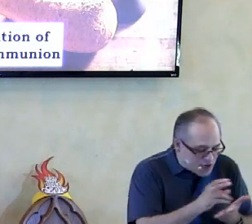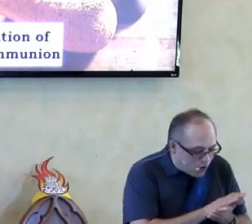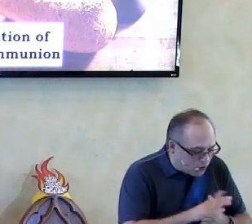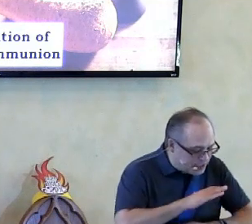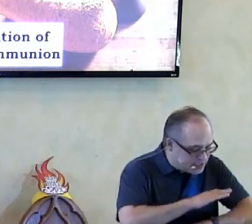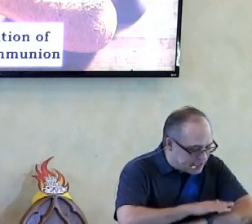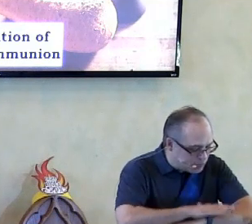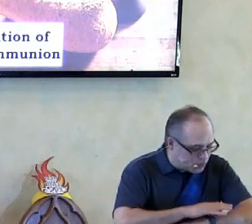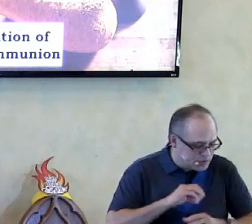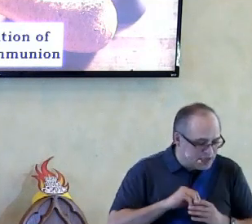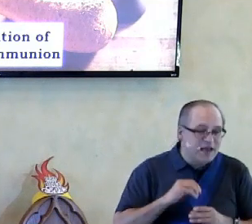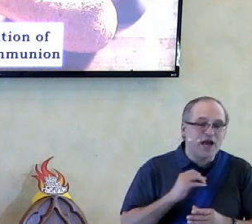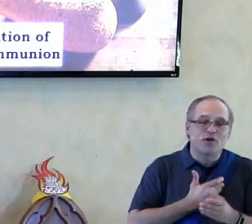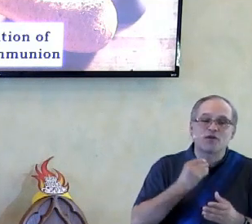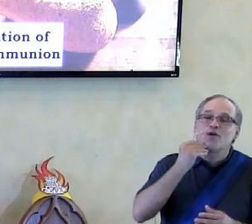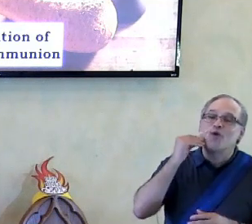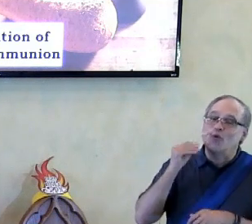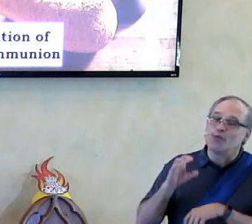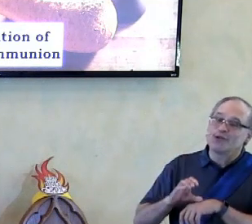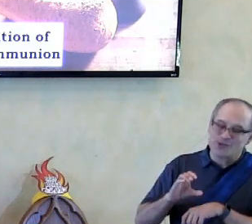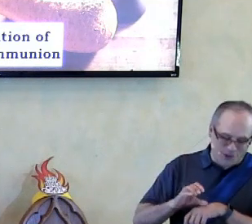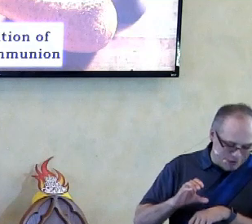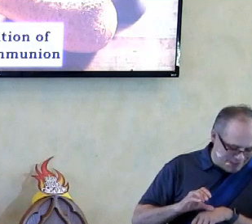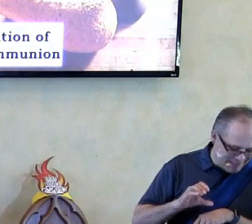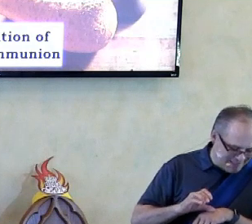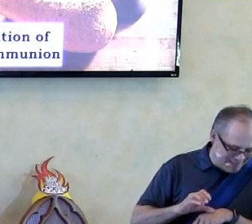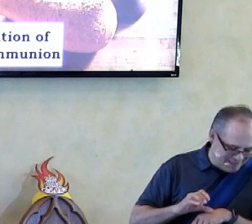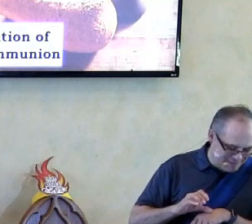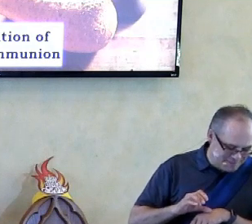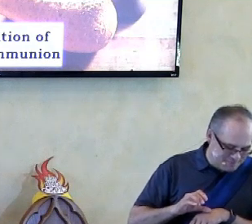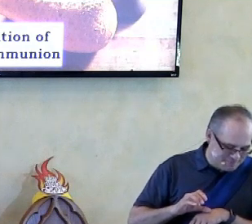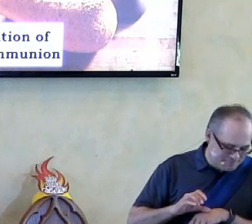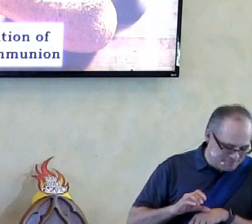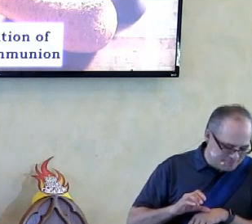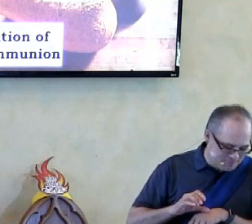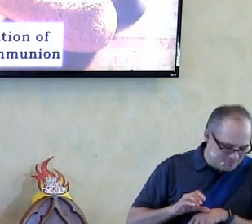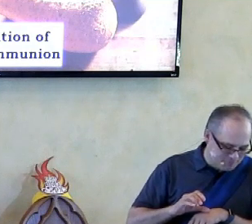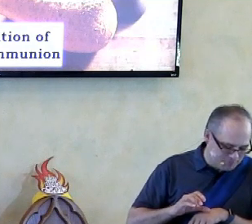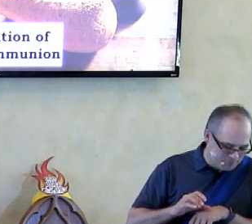many holy tables in our home churches.